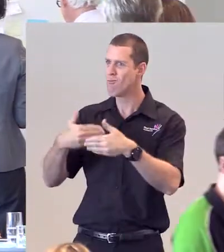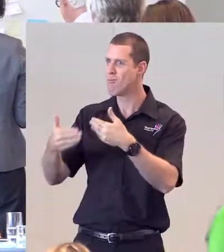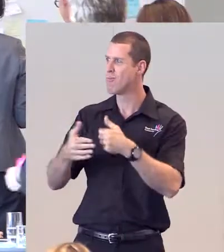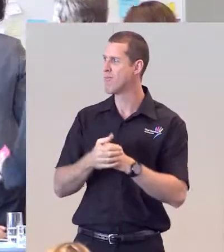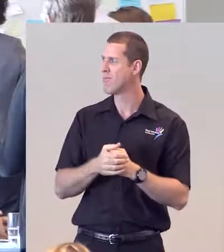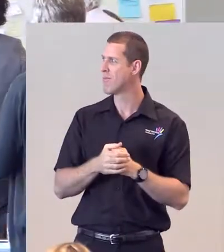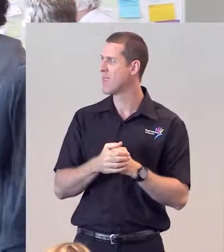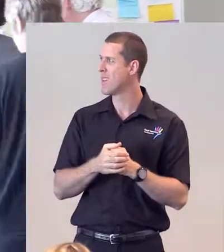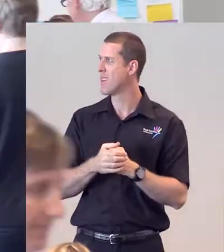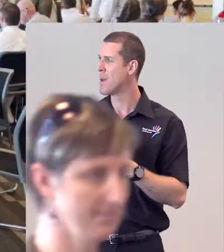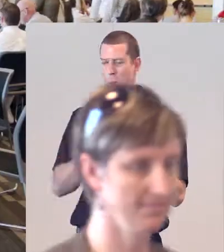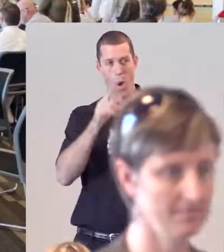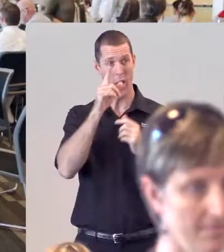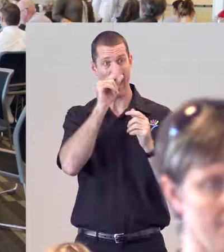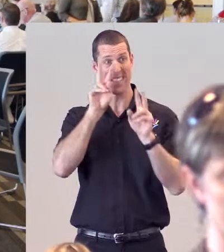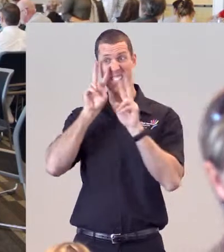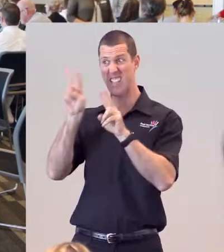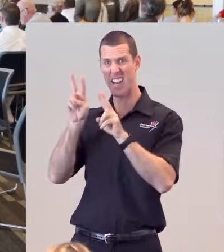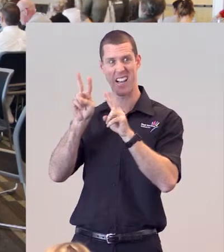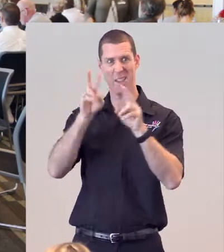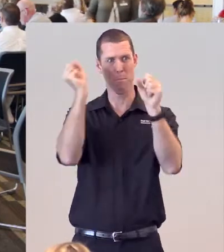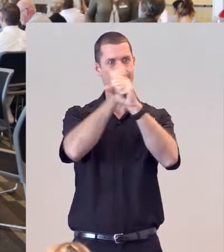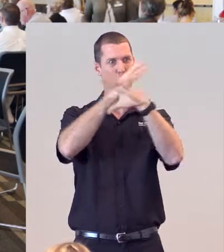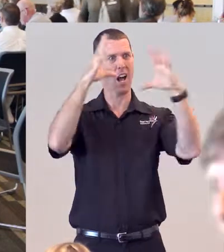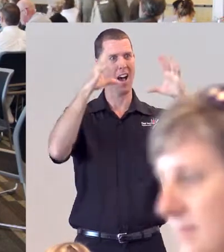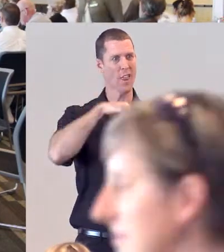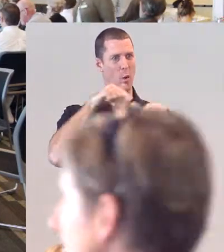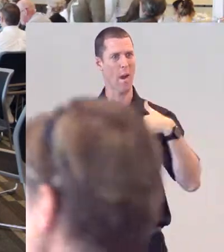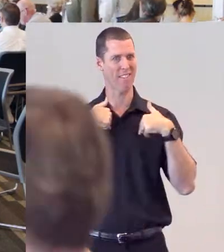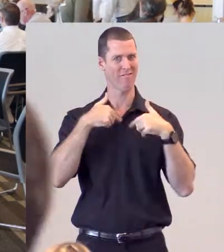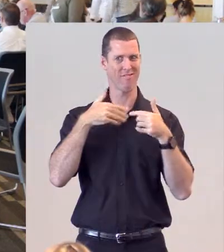but we can see the picture that we've developed.